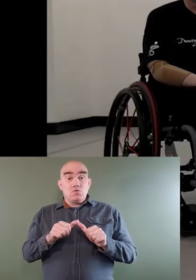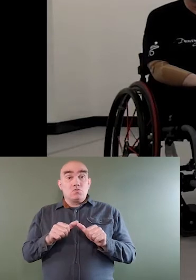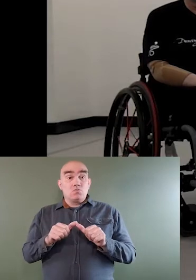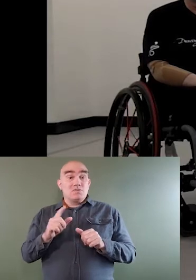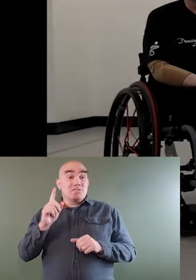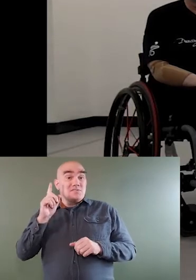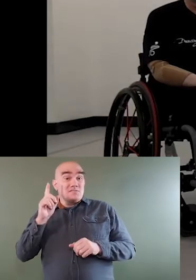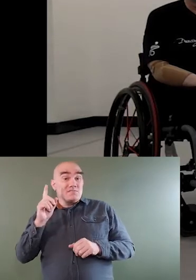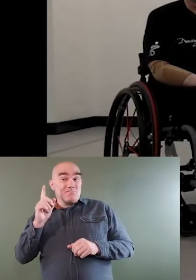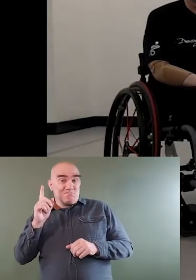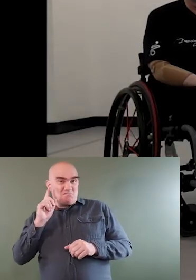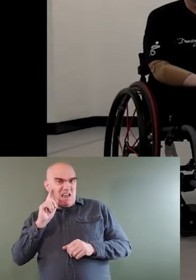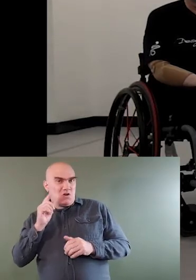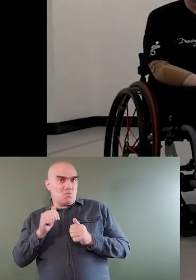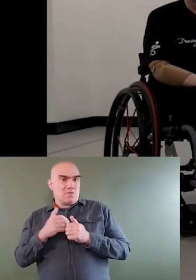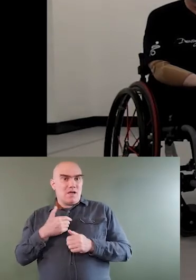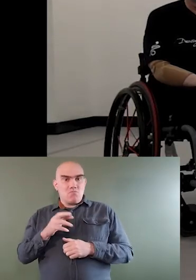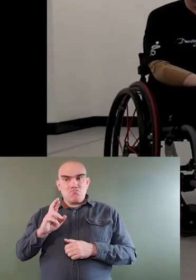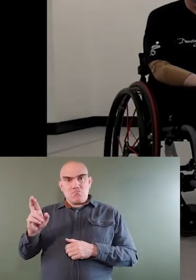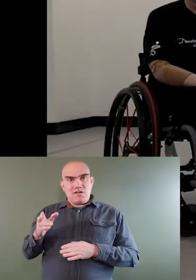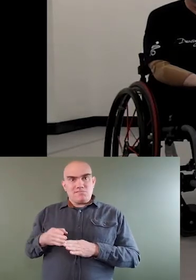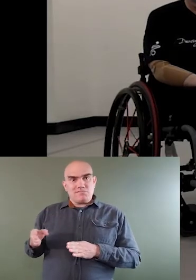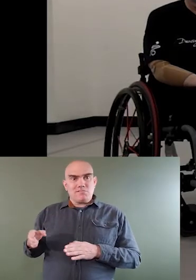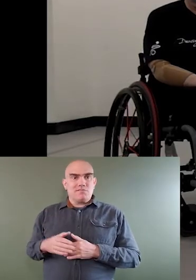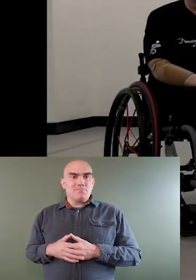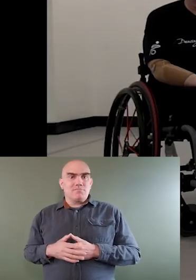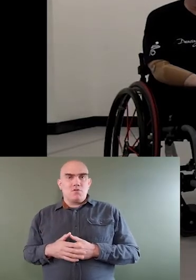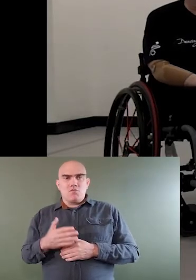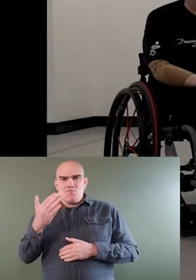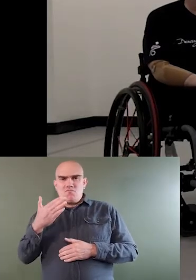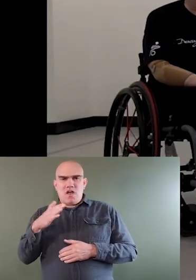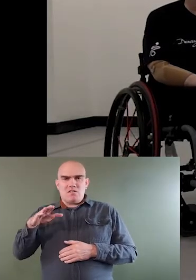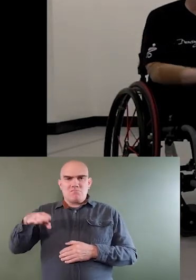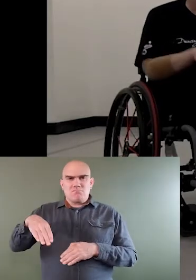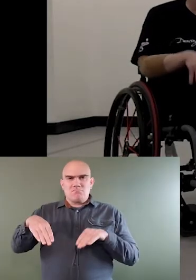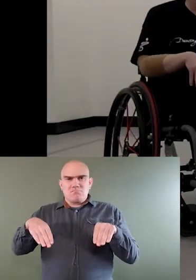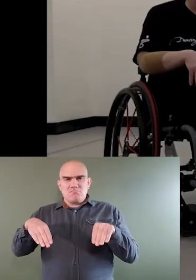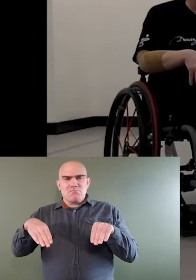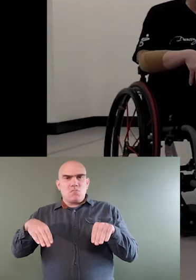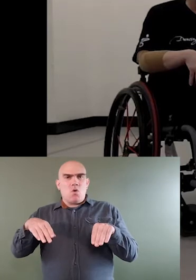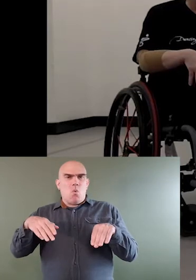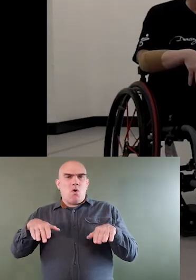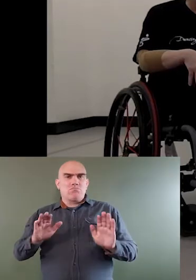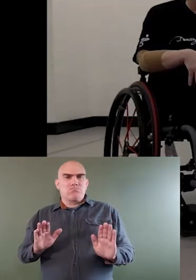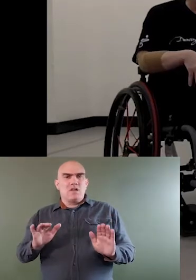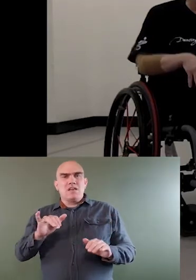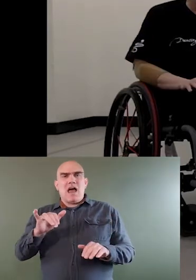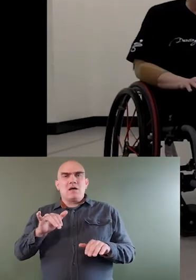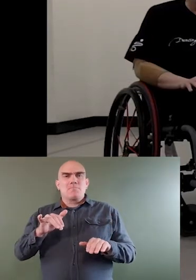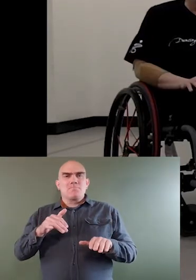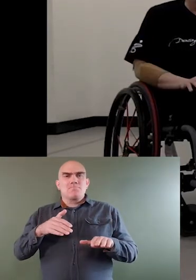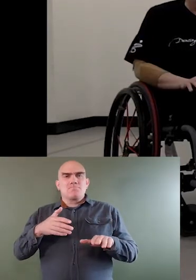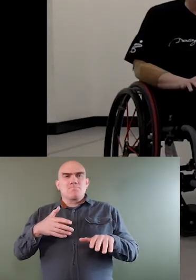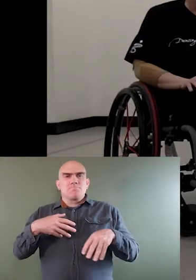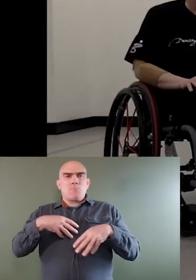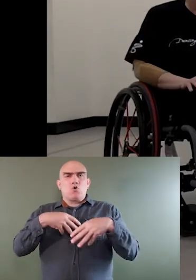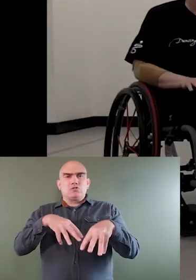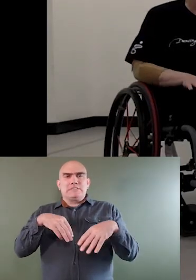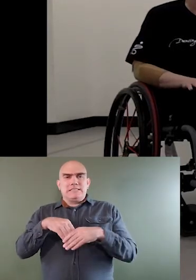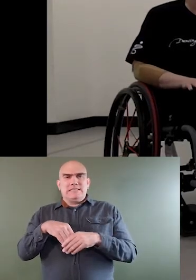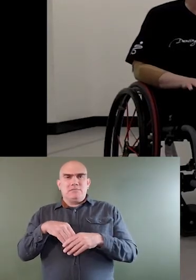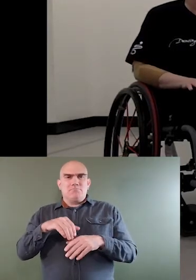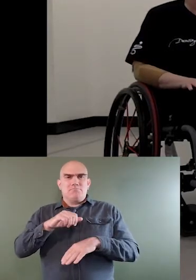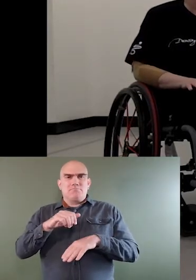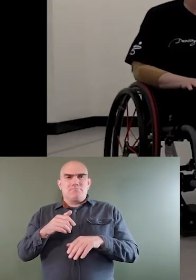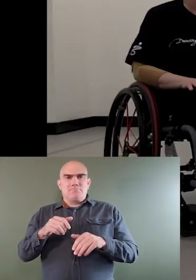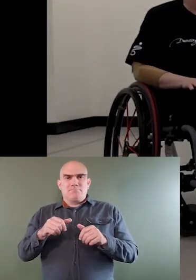combine sounds with our right side front or toes, heels, like marching